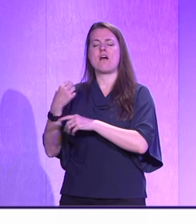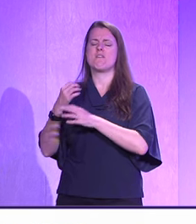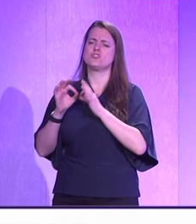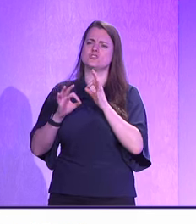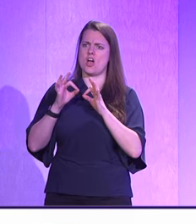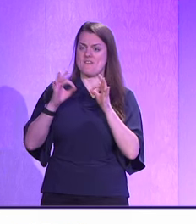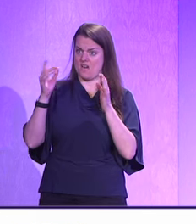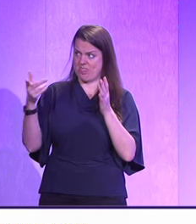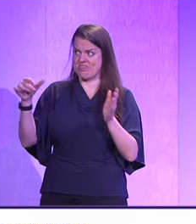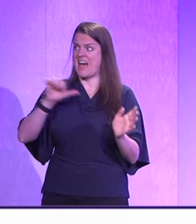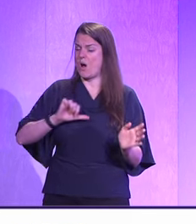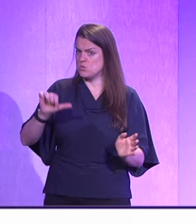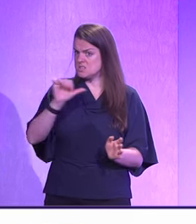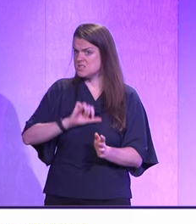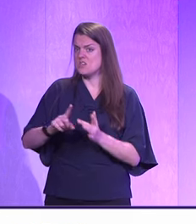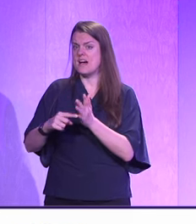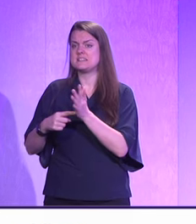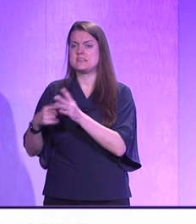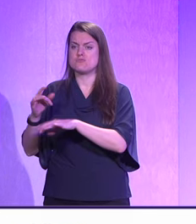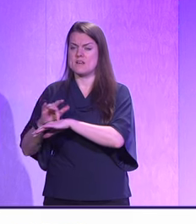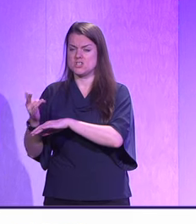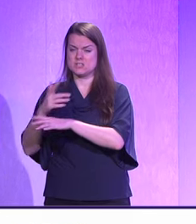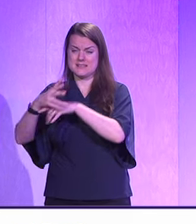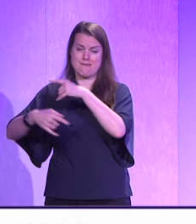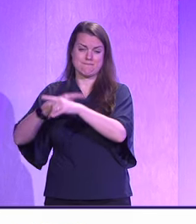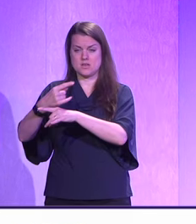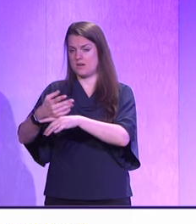sort of survey of thousands of IT professionals annually.